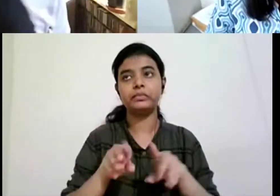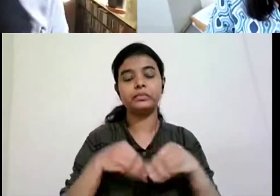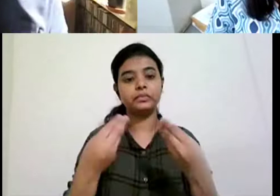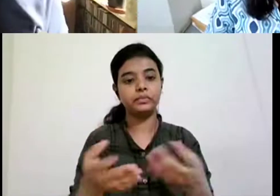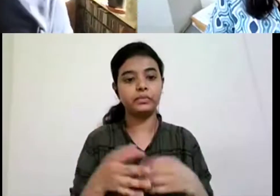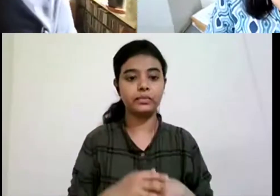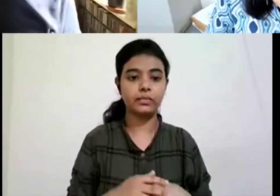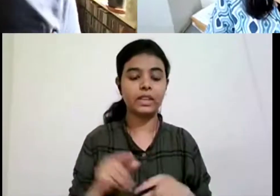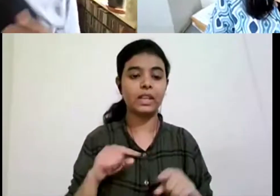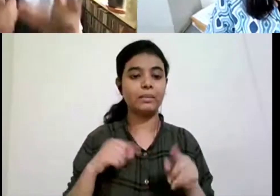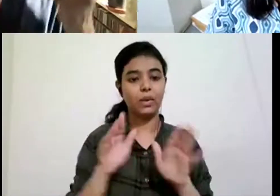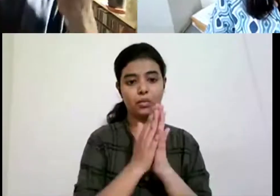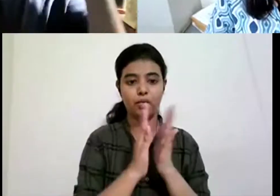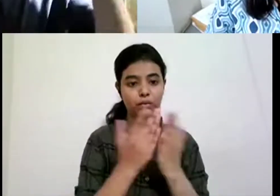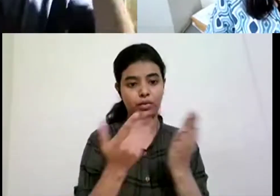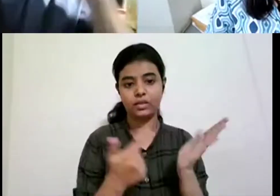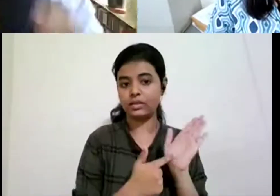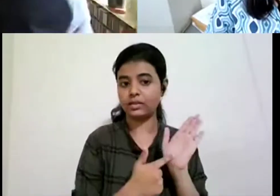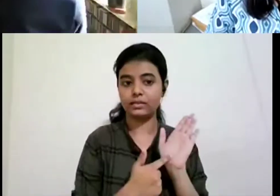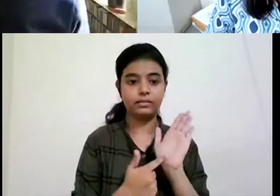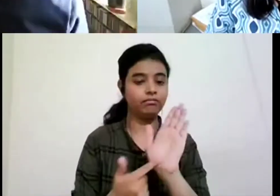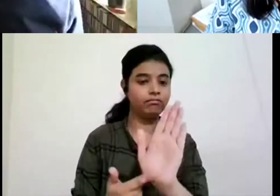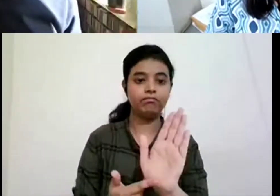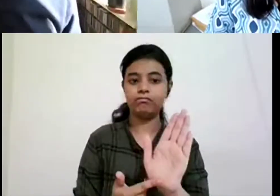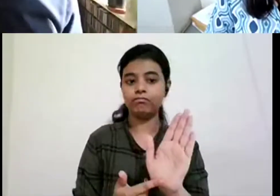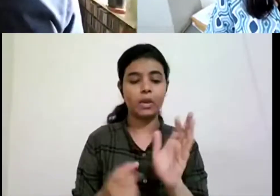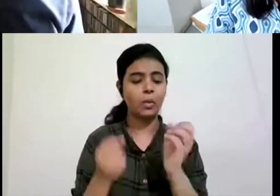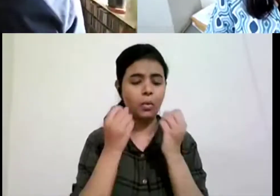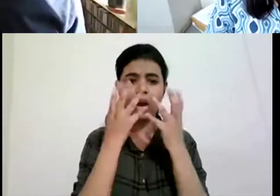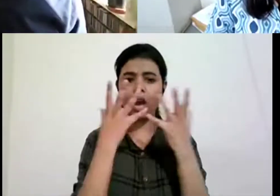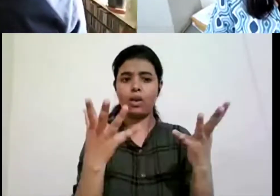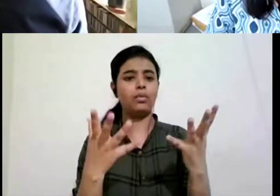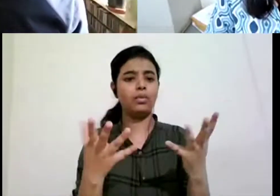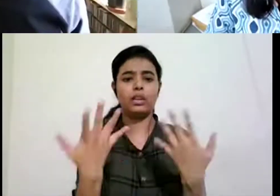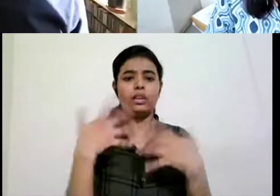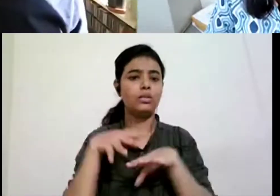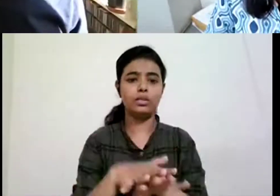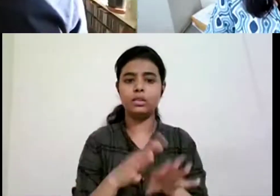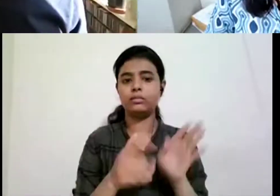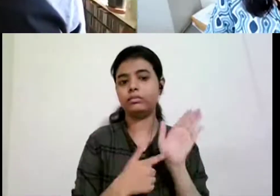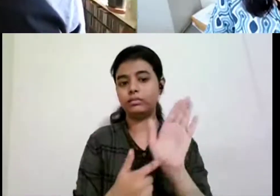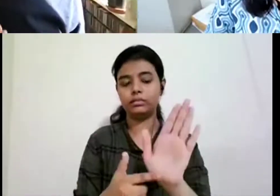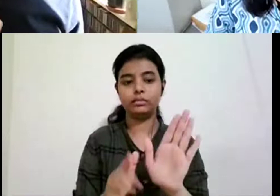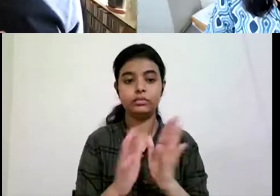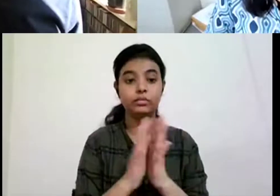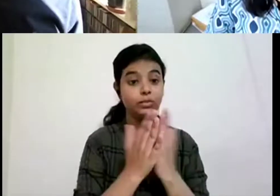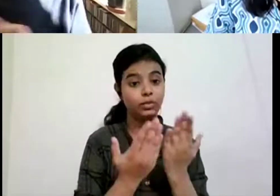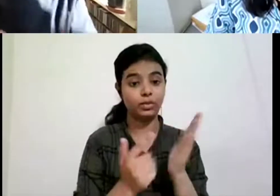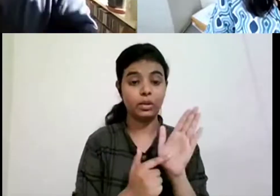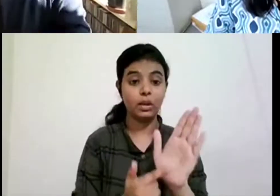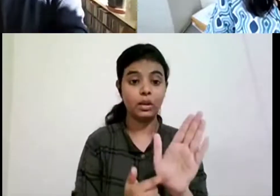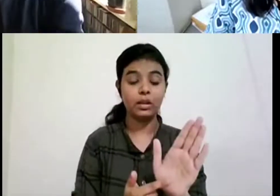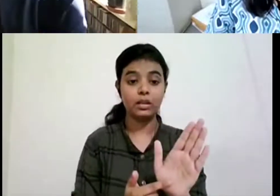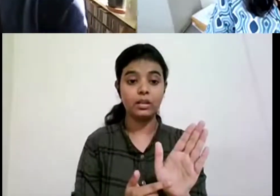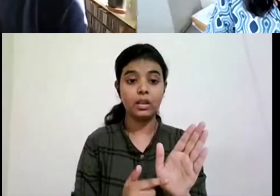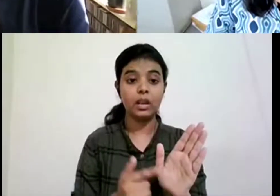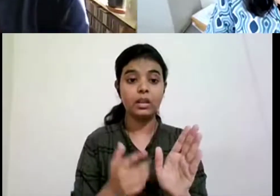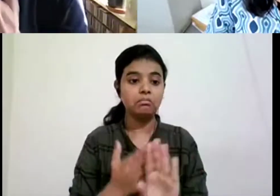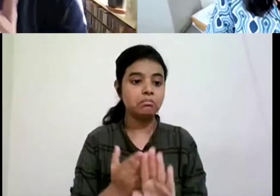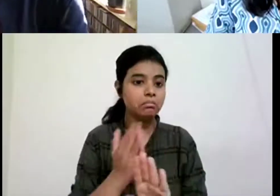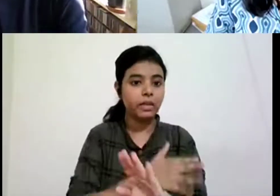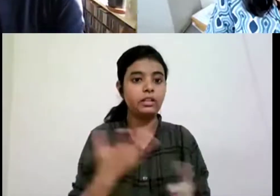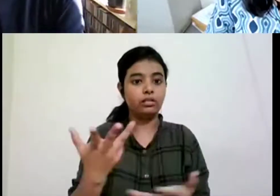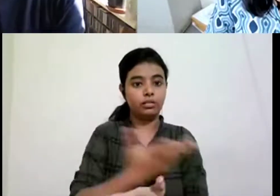was showing books, wonderful, so to say, wonderful inclusive books, but I was having a fantastic discussion with